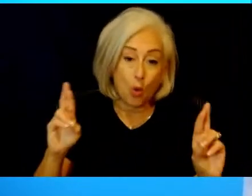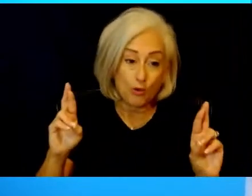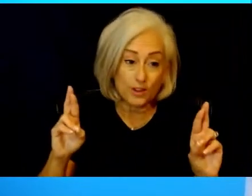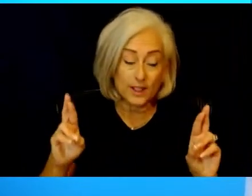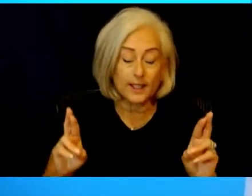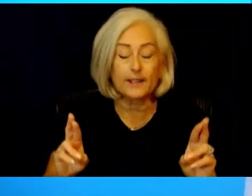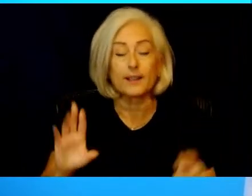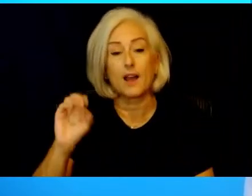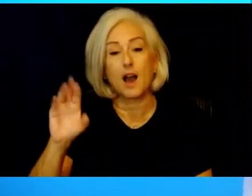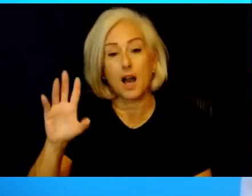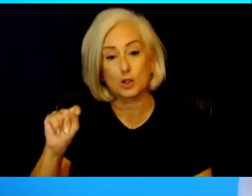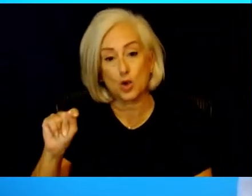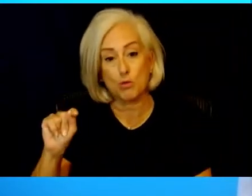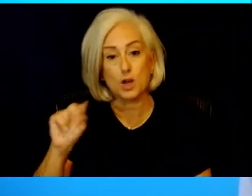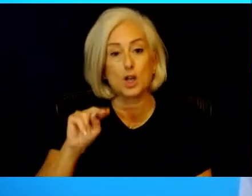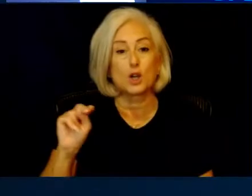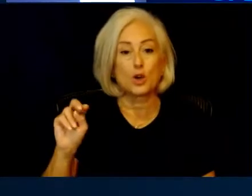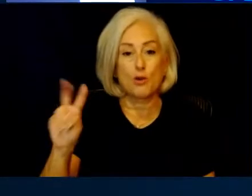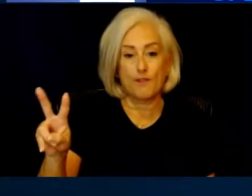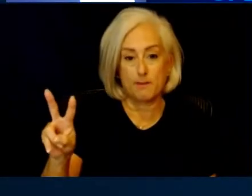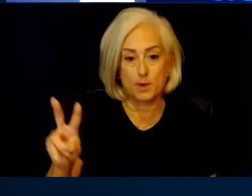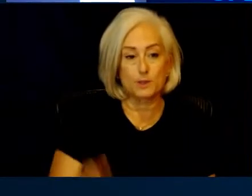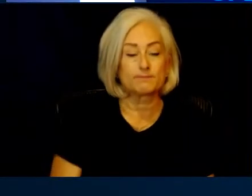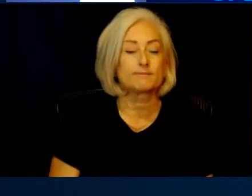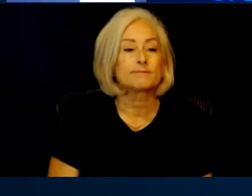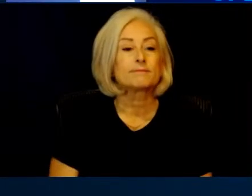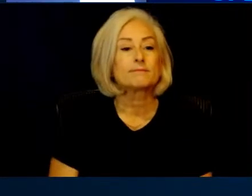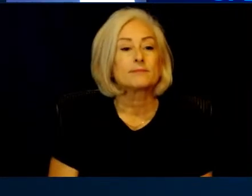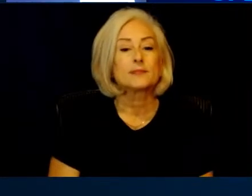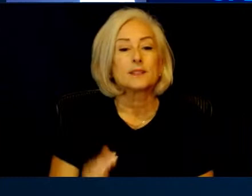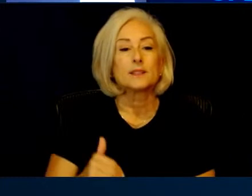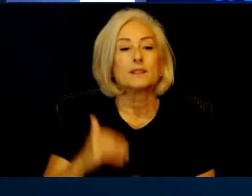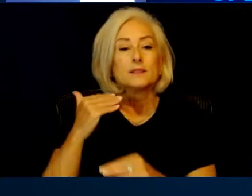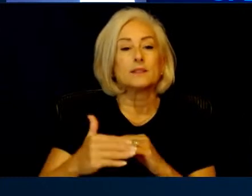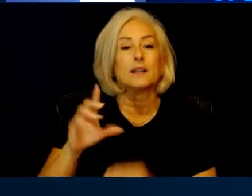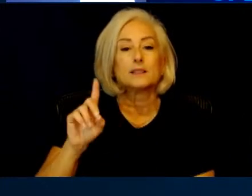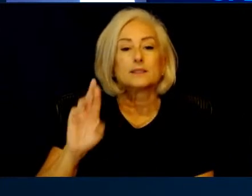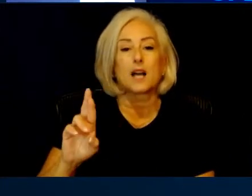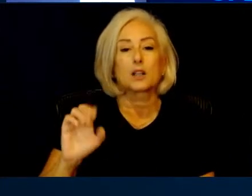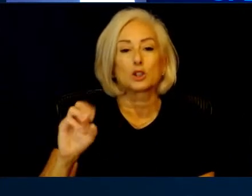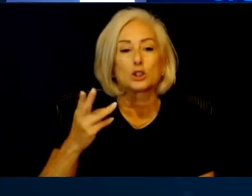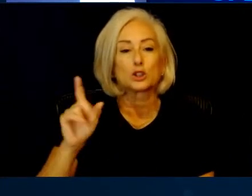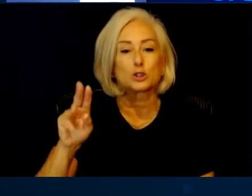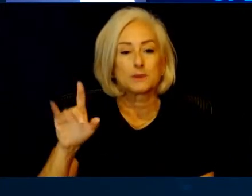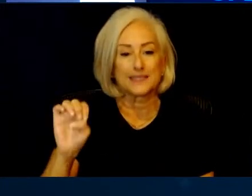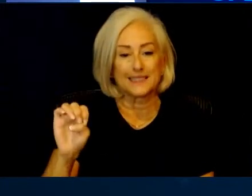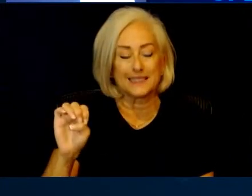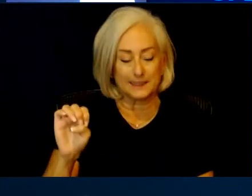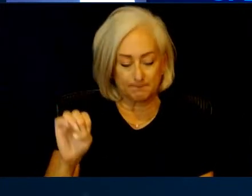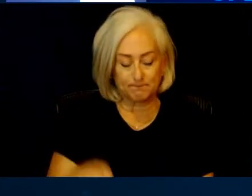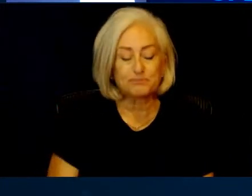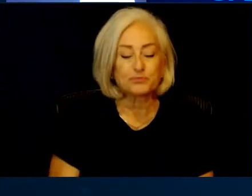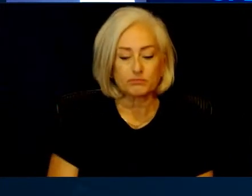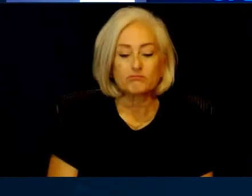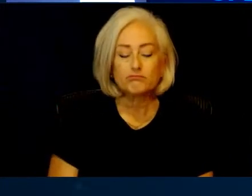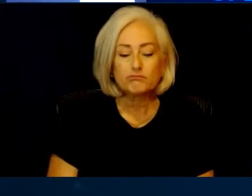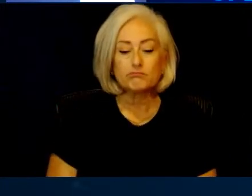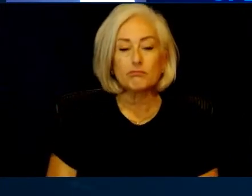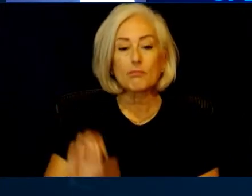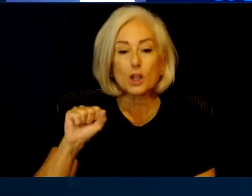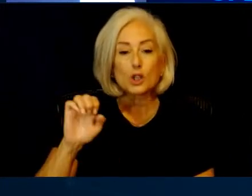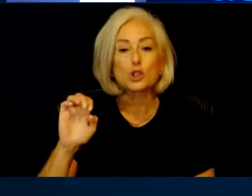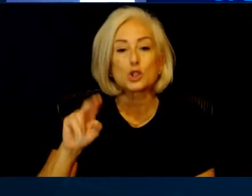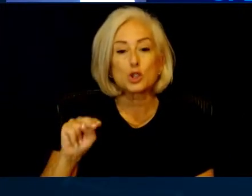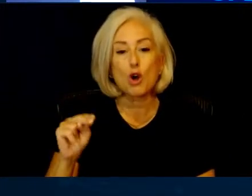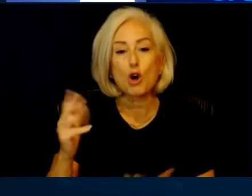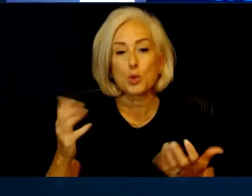October, November time period. I want to send this one to Dr. Schmidtke. This is a question from Sean. Dr. Schmidtke, Sean would